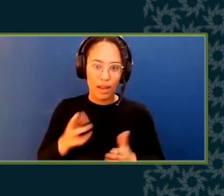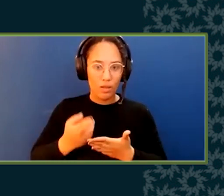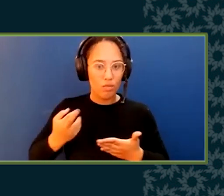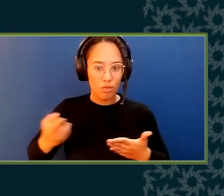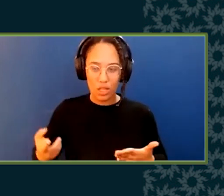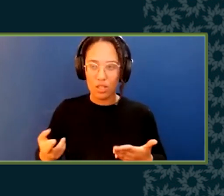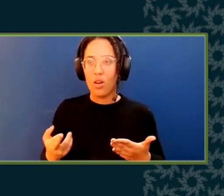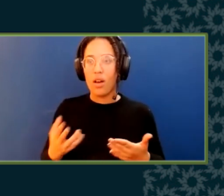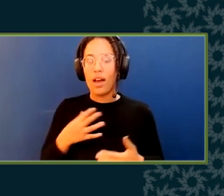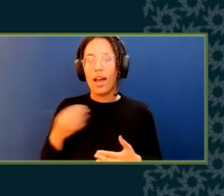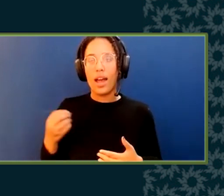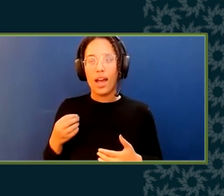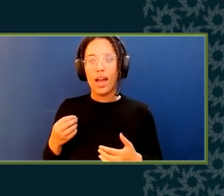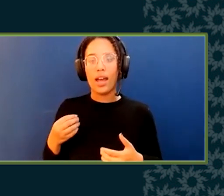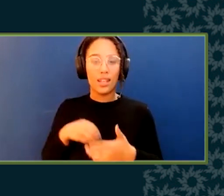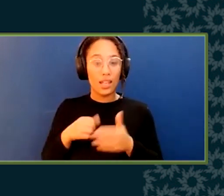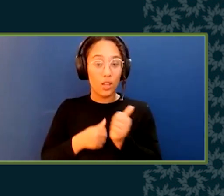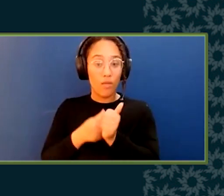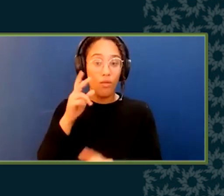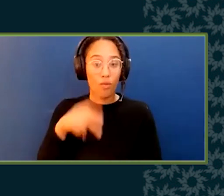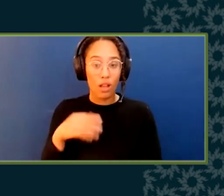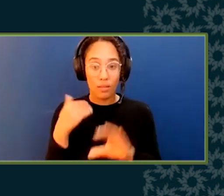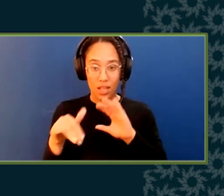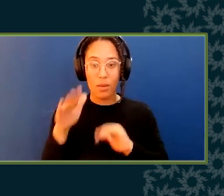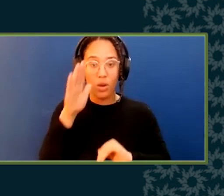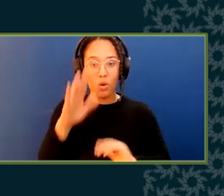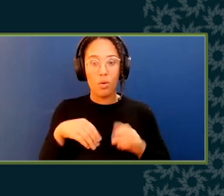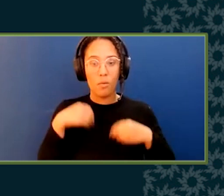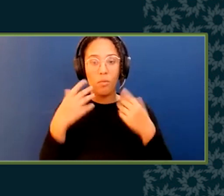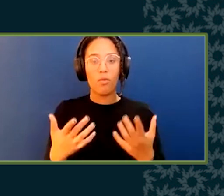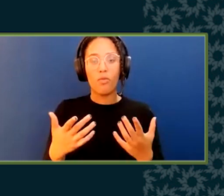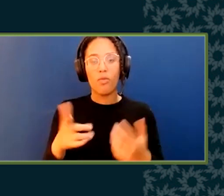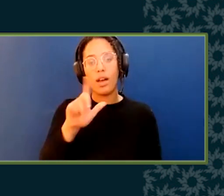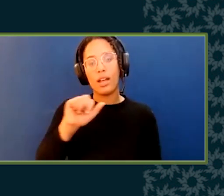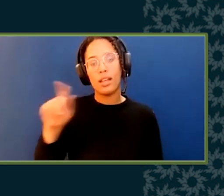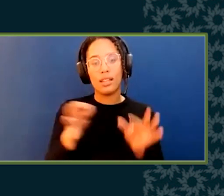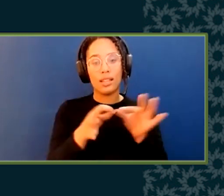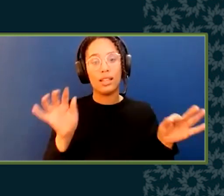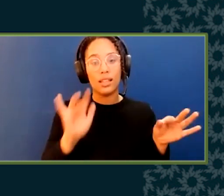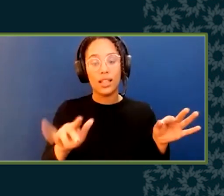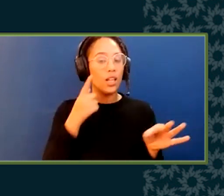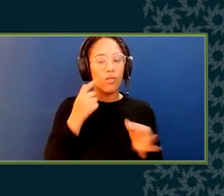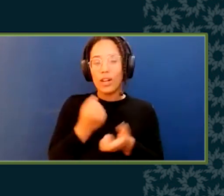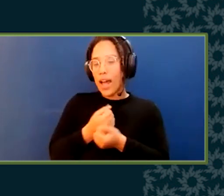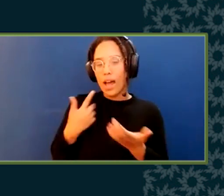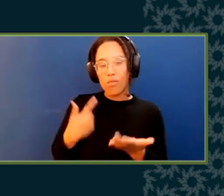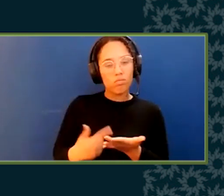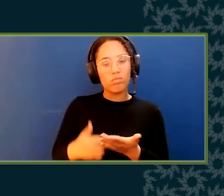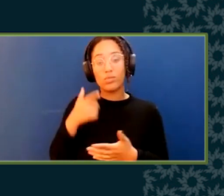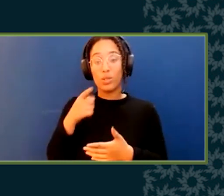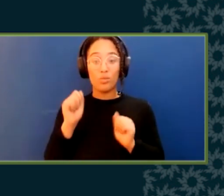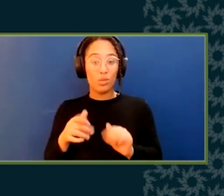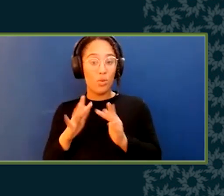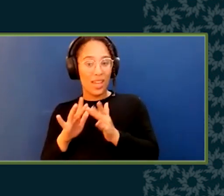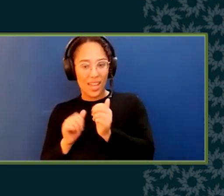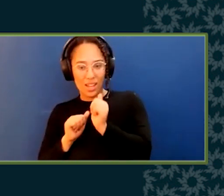in the follow-up emails, I'll be providing links for everything we talked about today. So you can internet stalk Josh and Jess and Mill, like